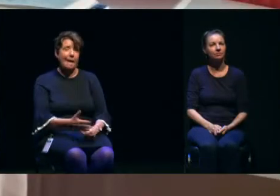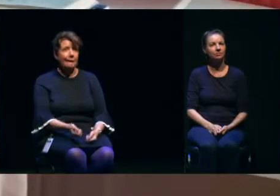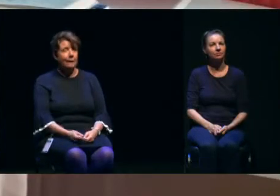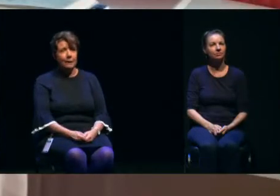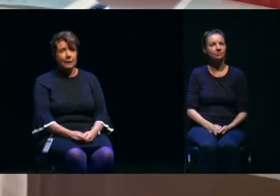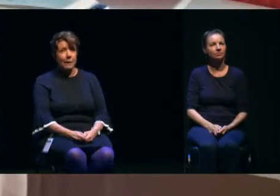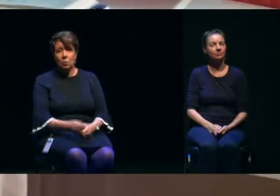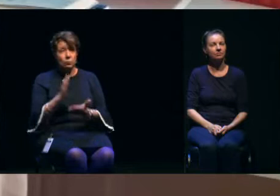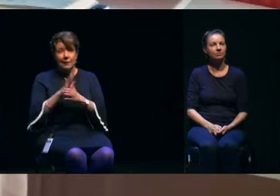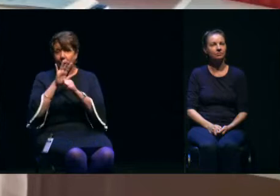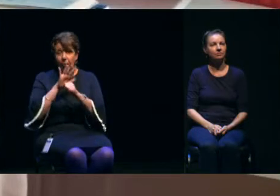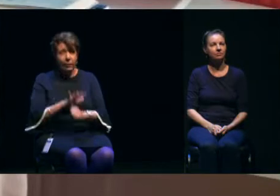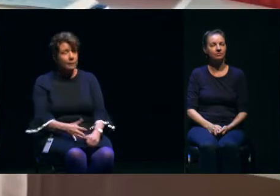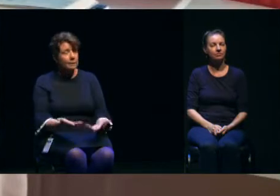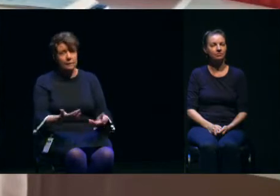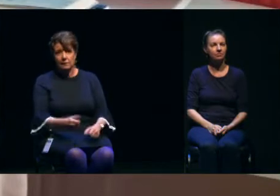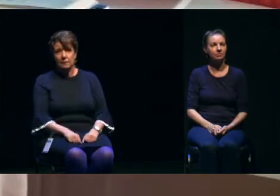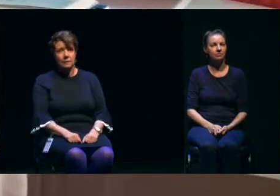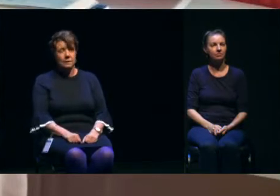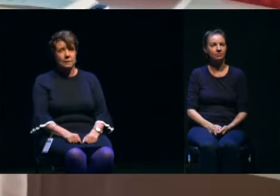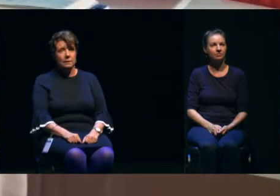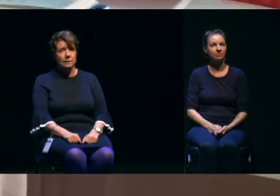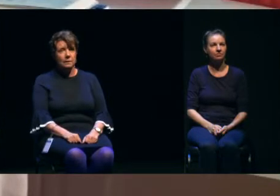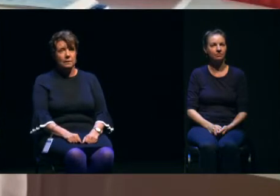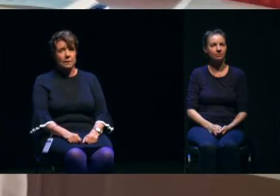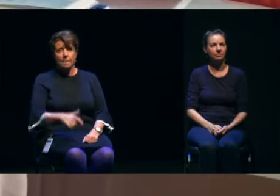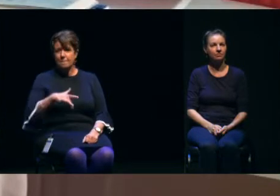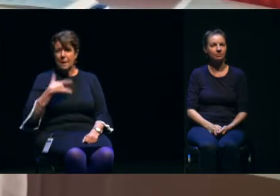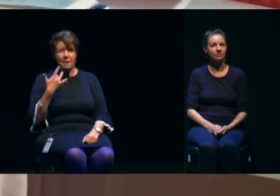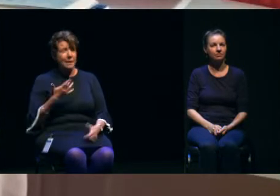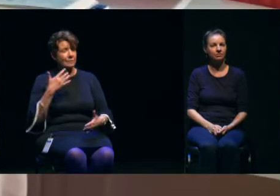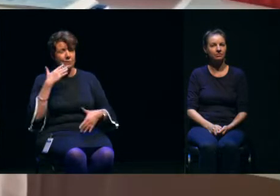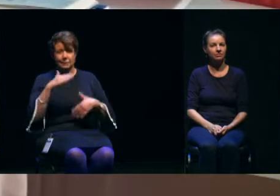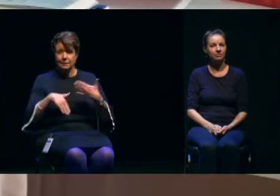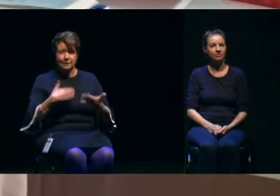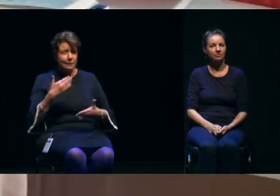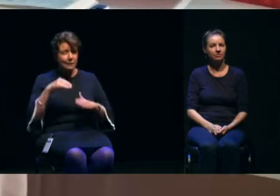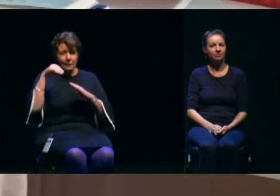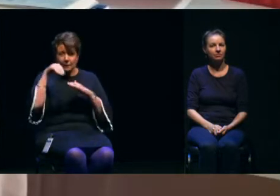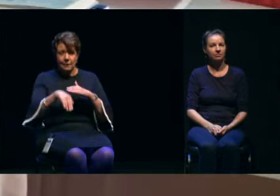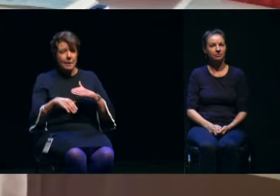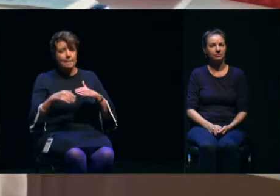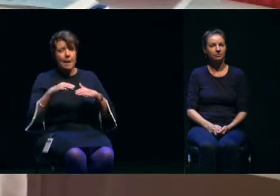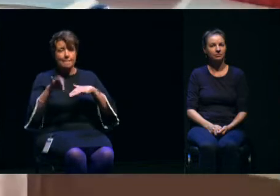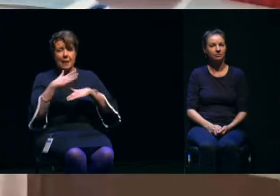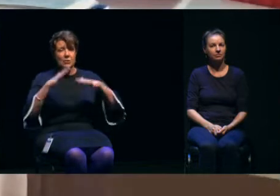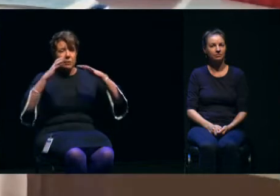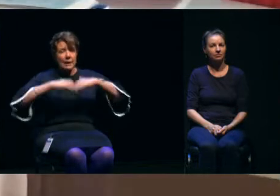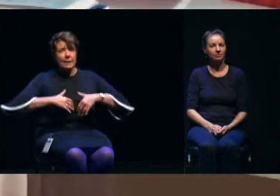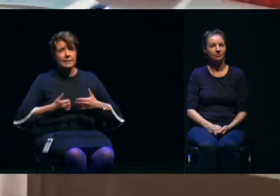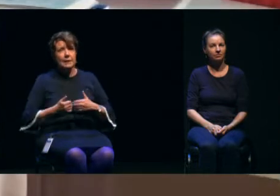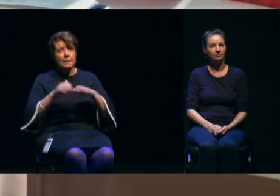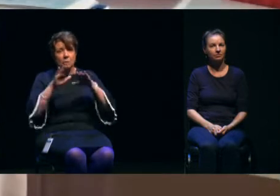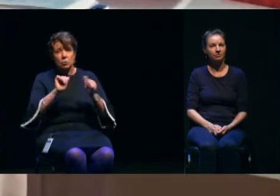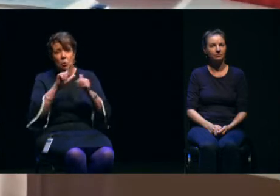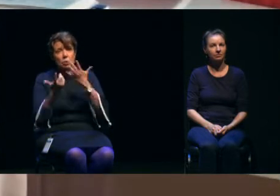was just despair. My life was going nowhere. My marriage was collapsing. My children were going to